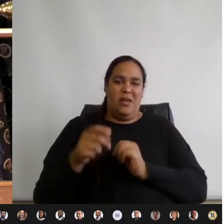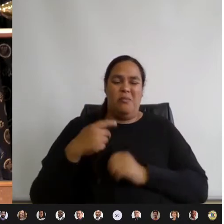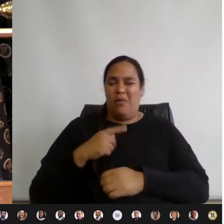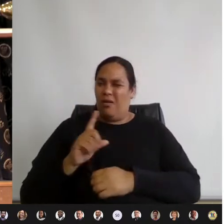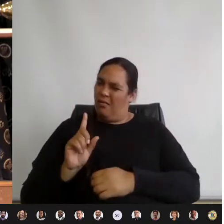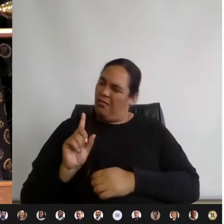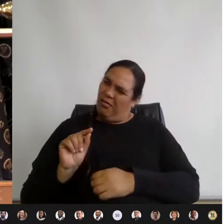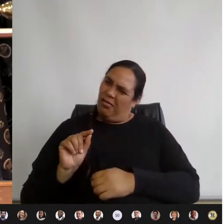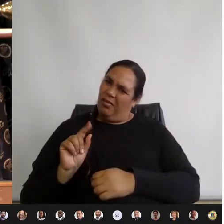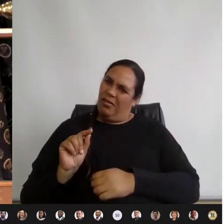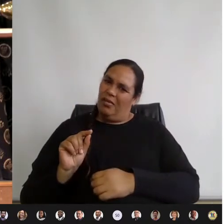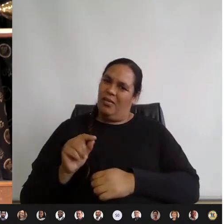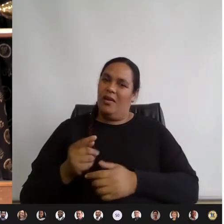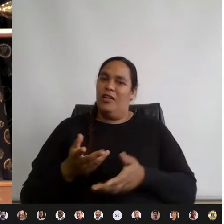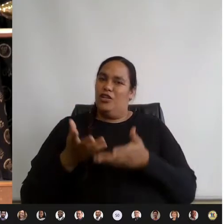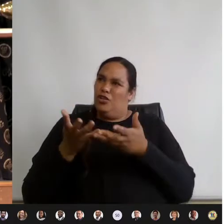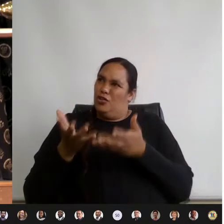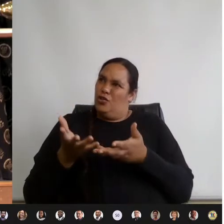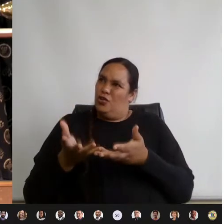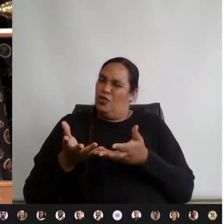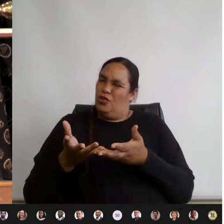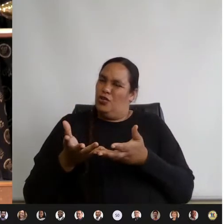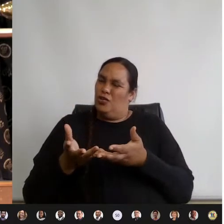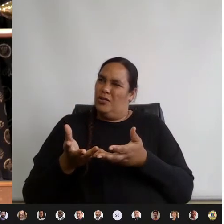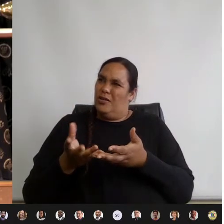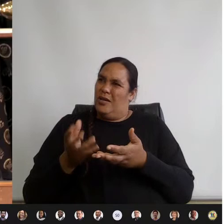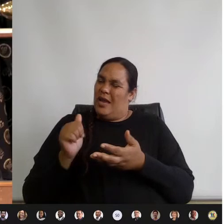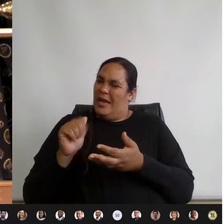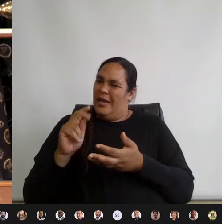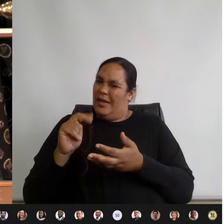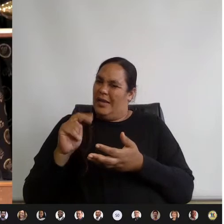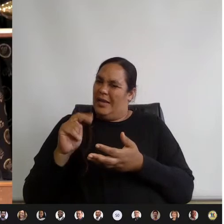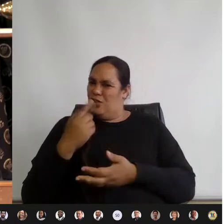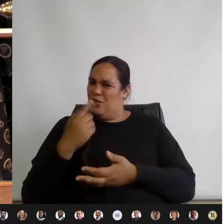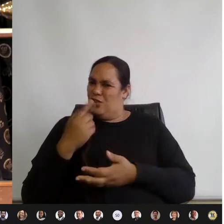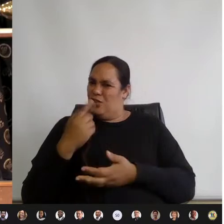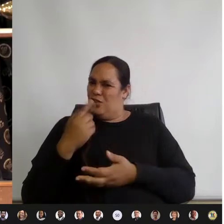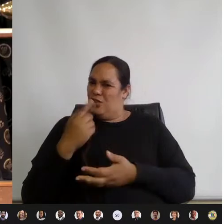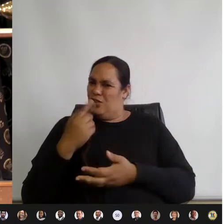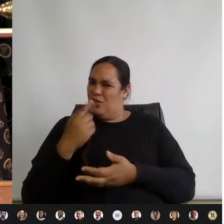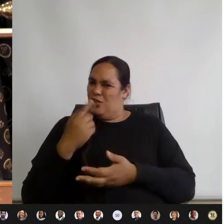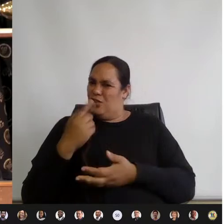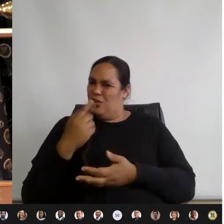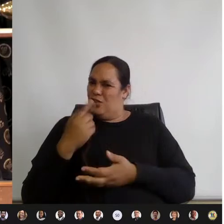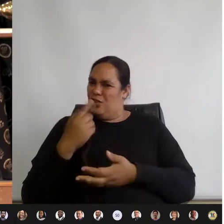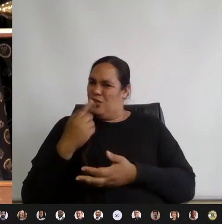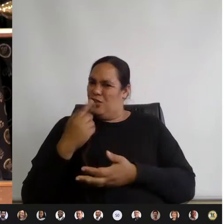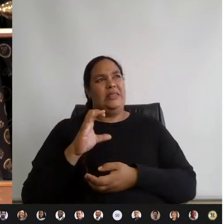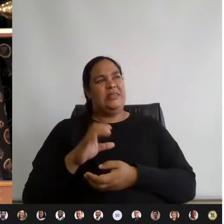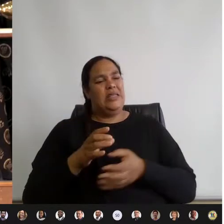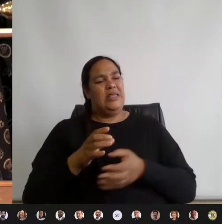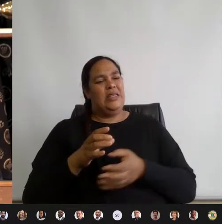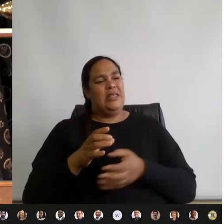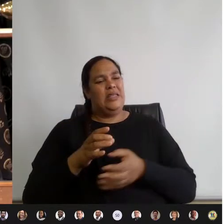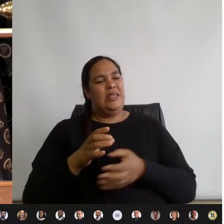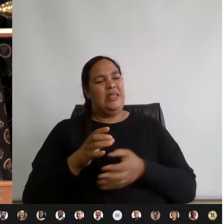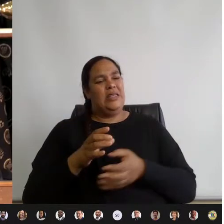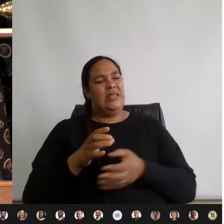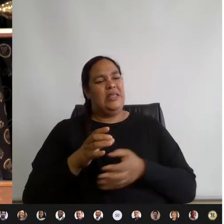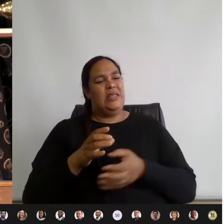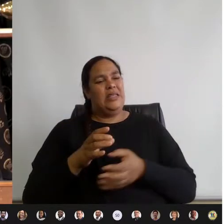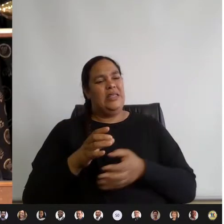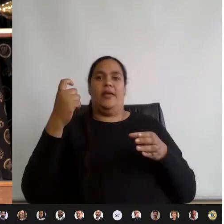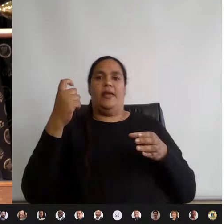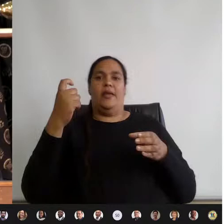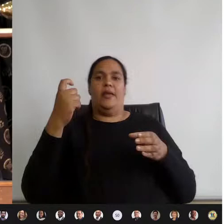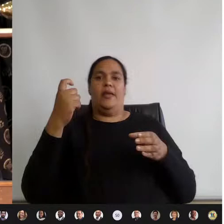that this is what is brought up by the ANC. The ANC, the party that believes in